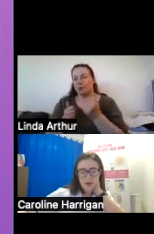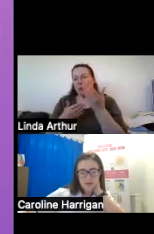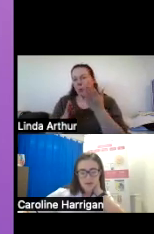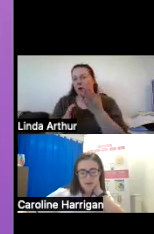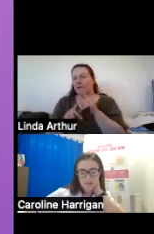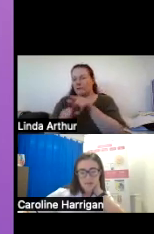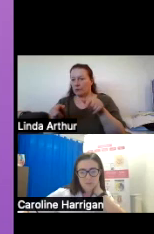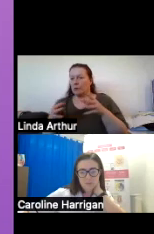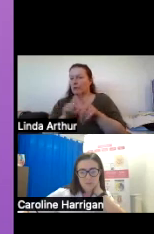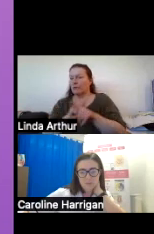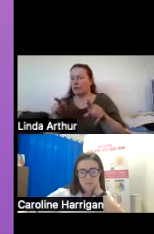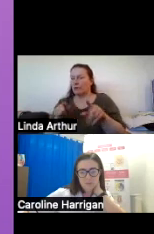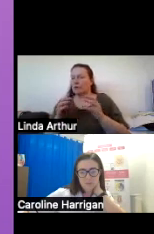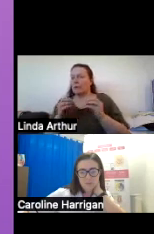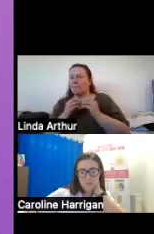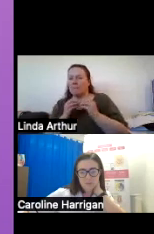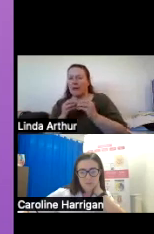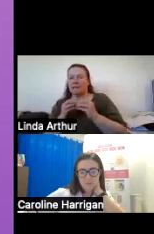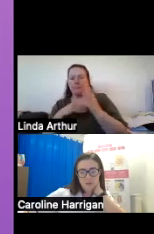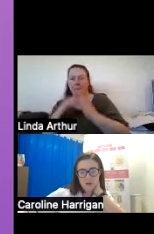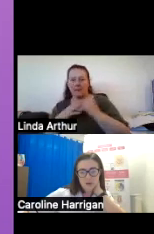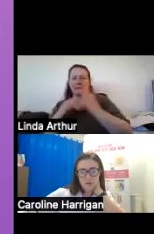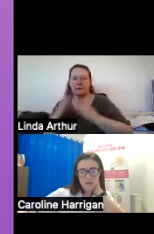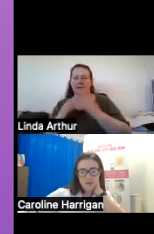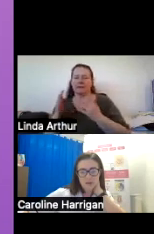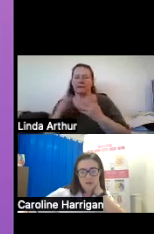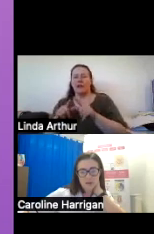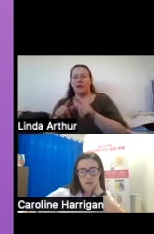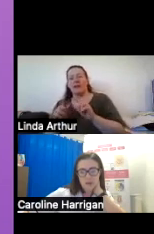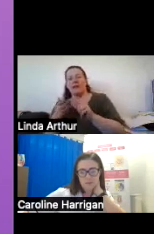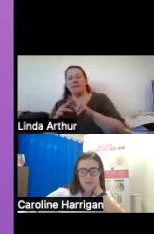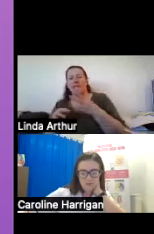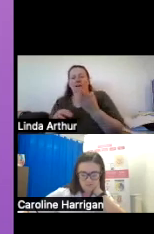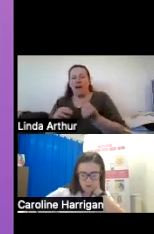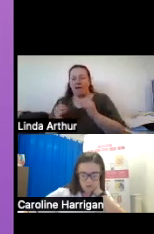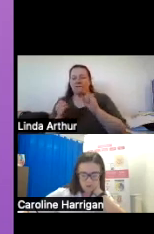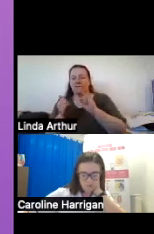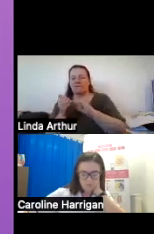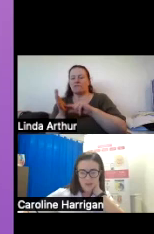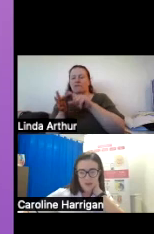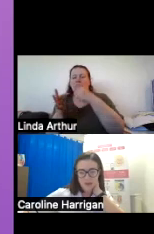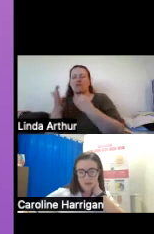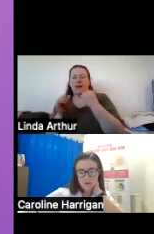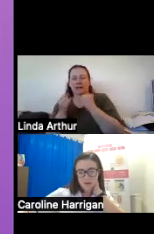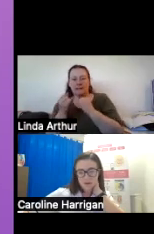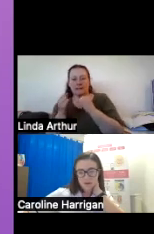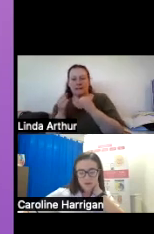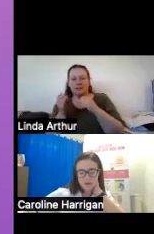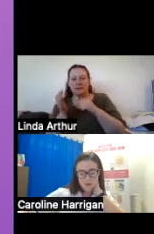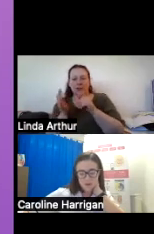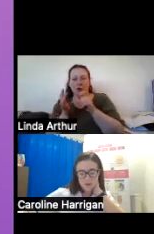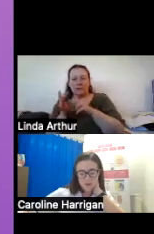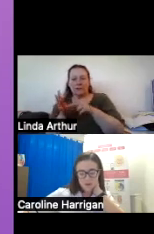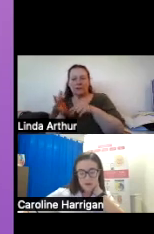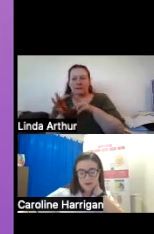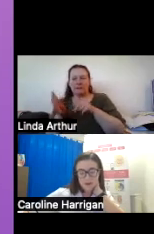to practice and build up on if anybody's getting any of that sort of stress continence or that horrible heaviness pressure feeling. So the next